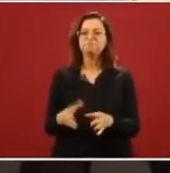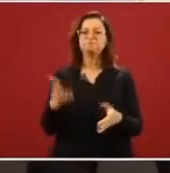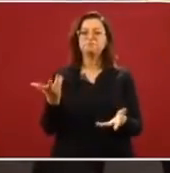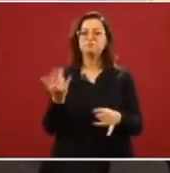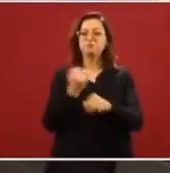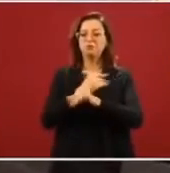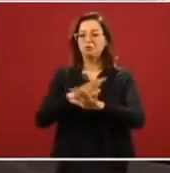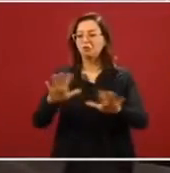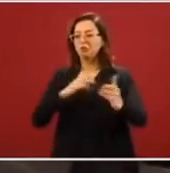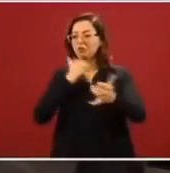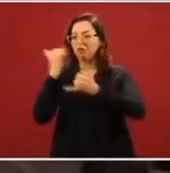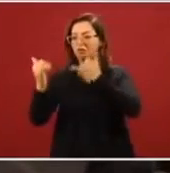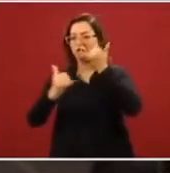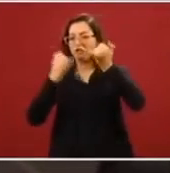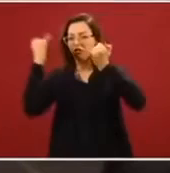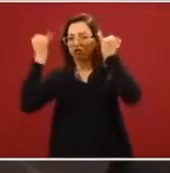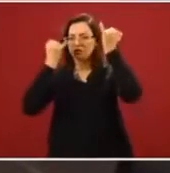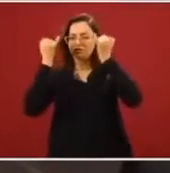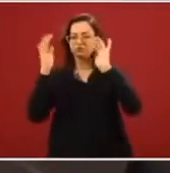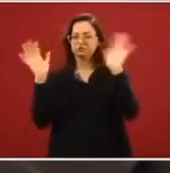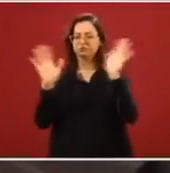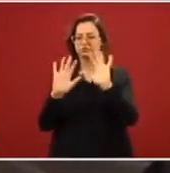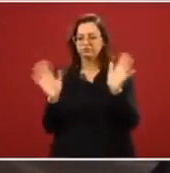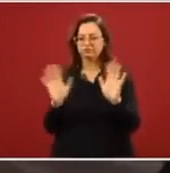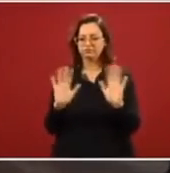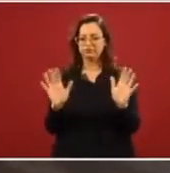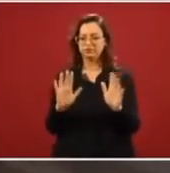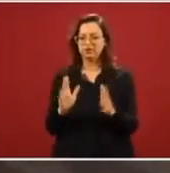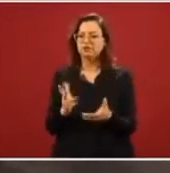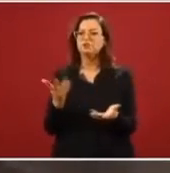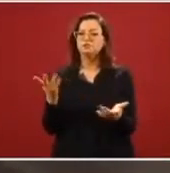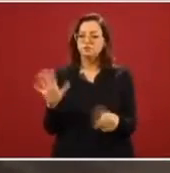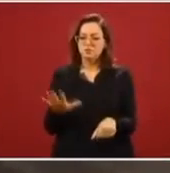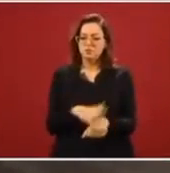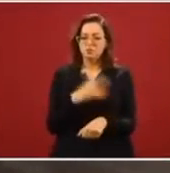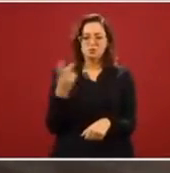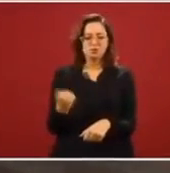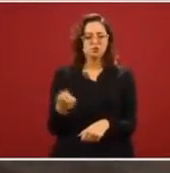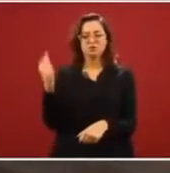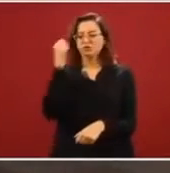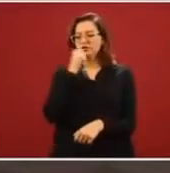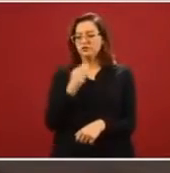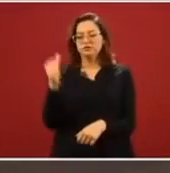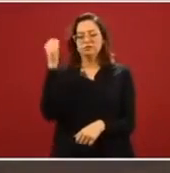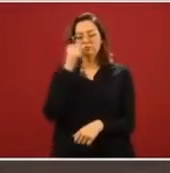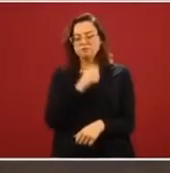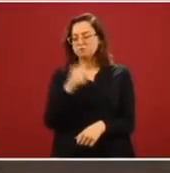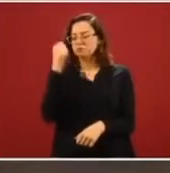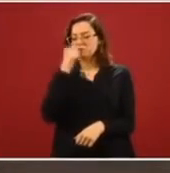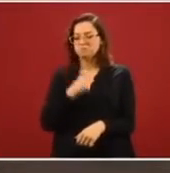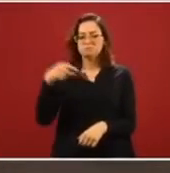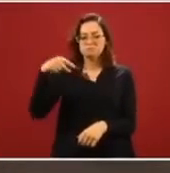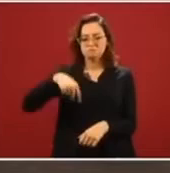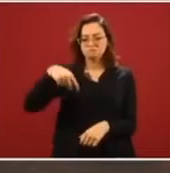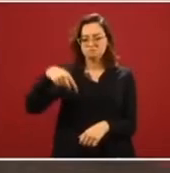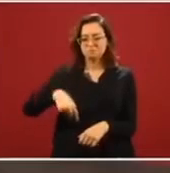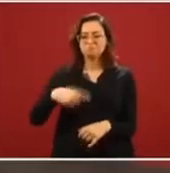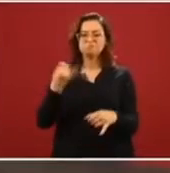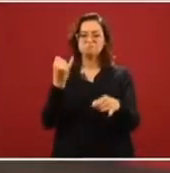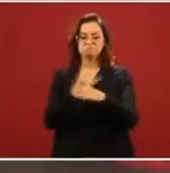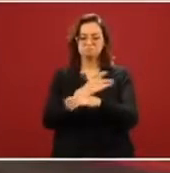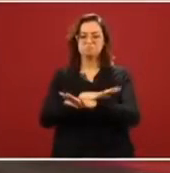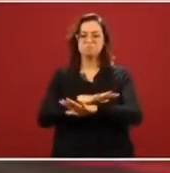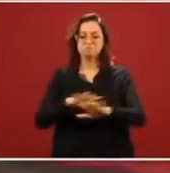desinformación. and not fall Entonces, to por eso, disinformation. Vamos a estar And so for todo el this tiempo, reason, o sea, we estar, are always going to be